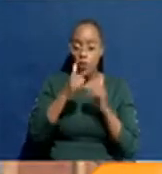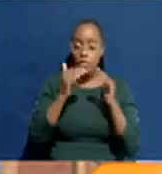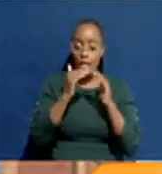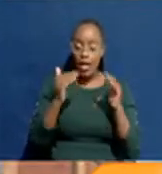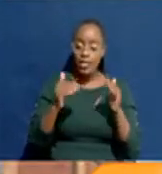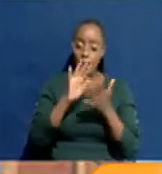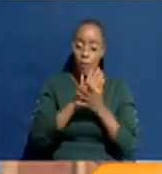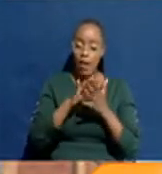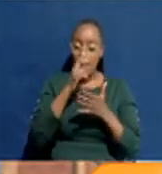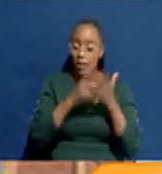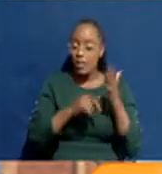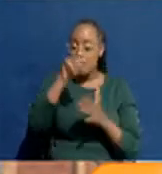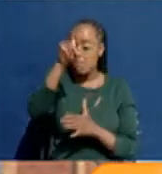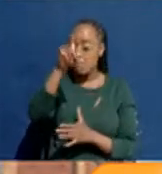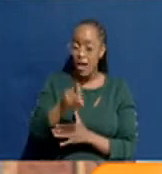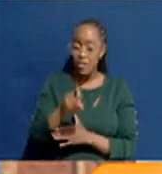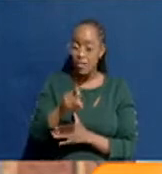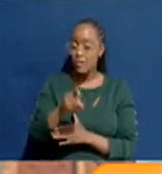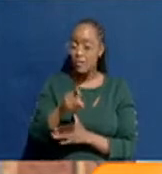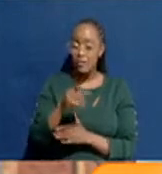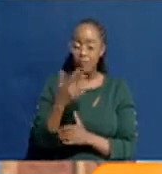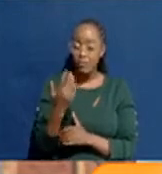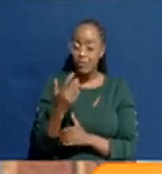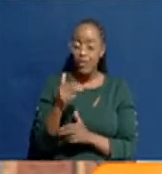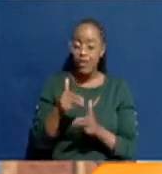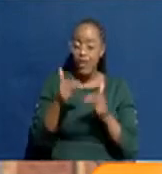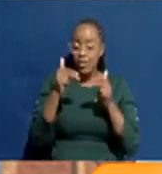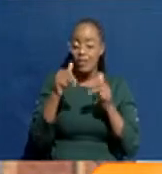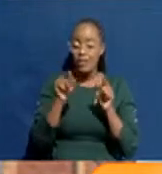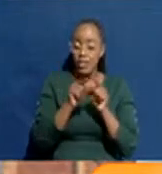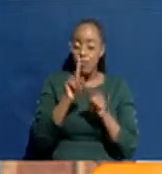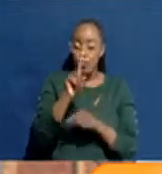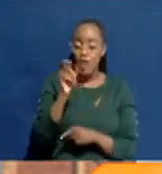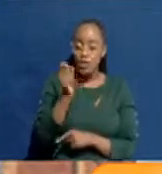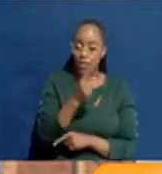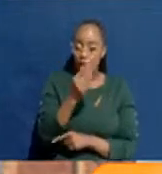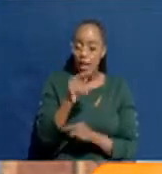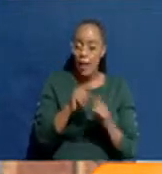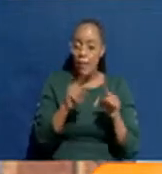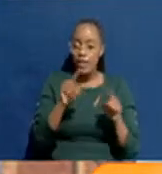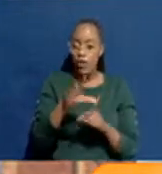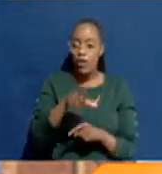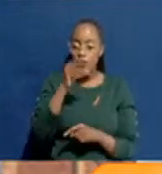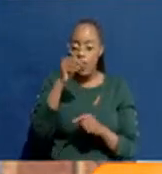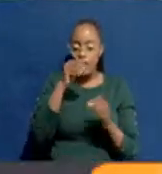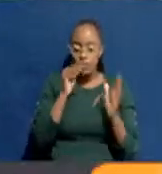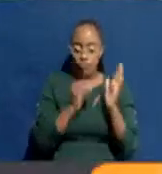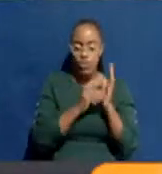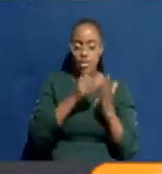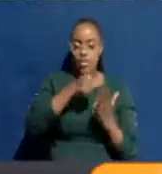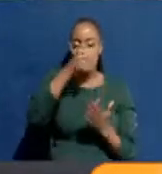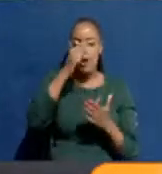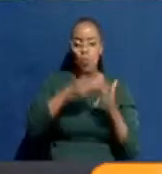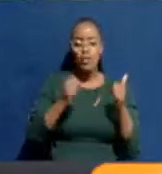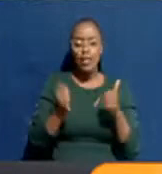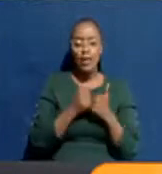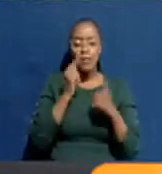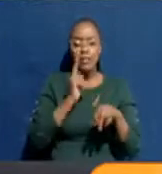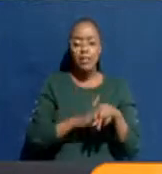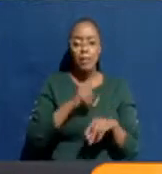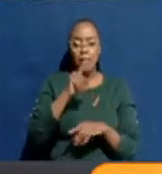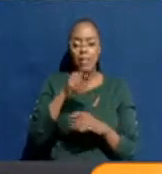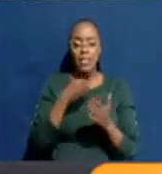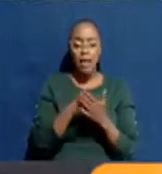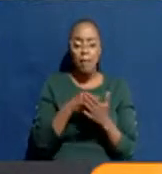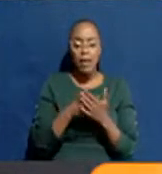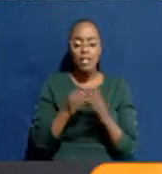tax, meaning it's mandatory and it can go as high as your salary is, but you don't find it in the budget. So what will happen once this money is received in